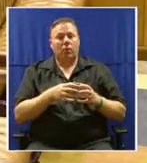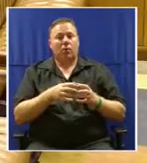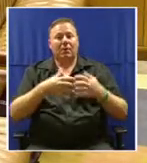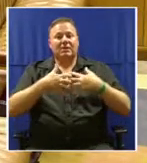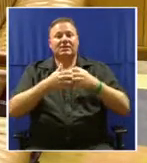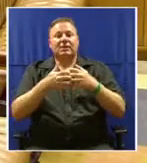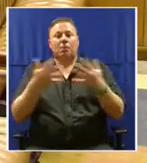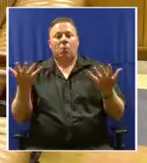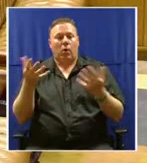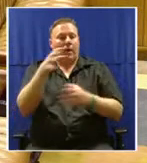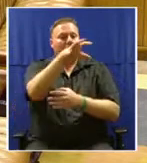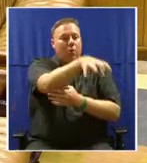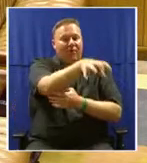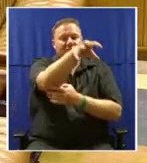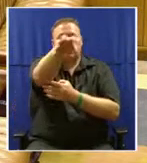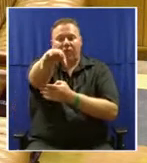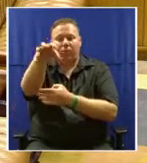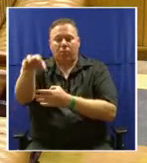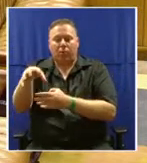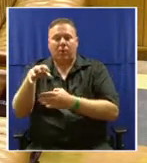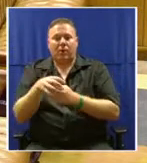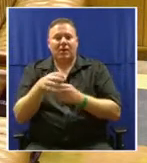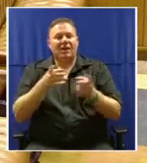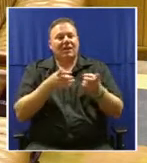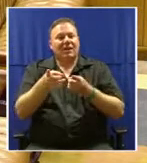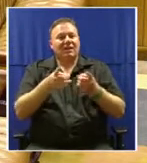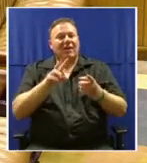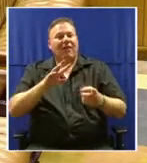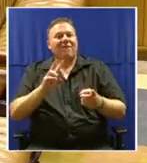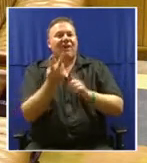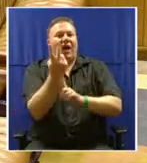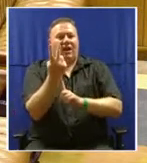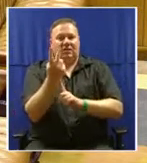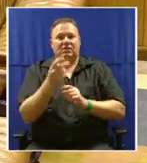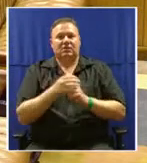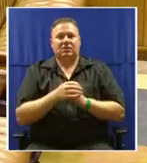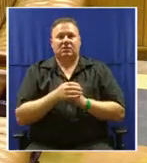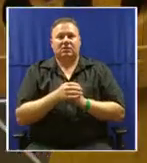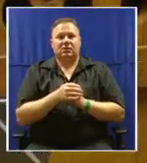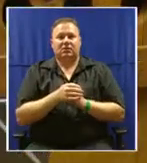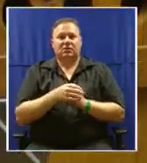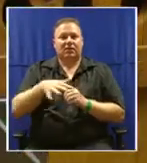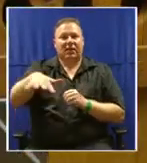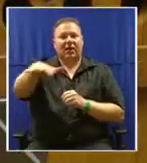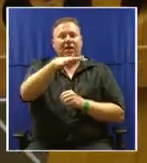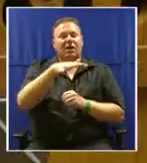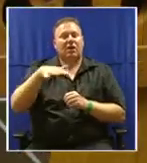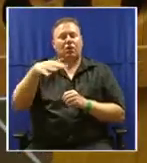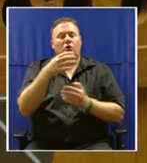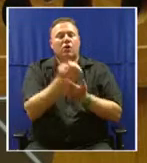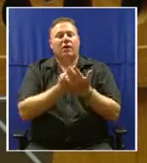deal with extortion and violence on sites of economic activity.